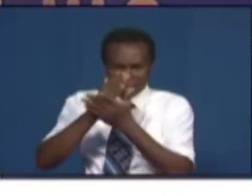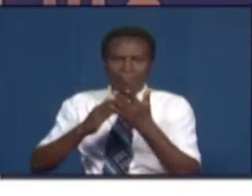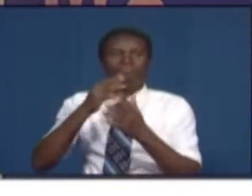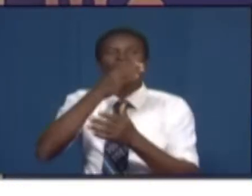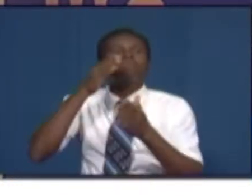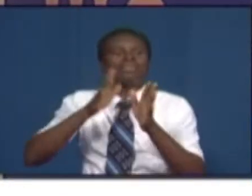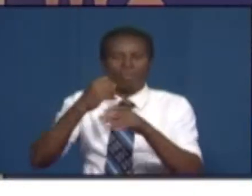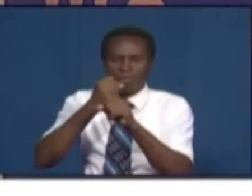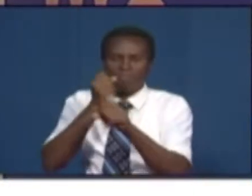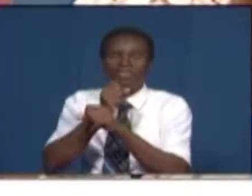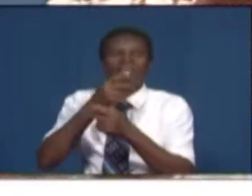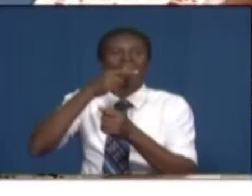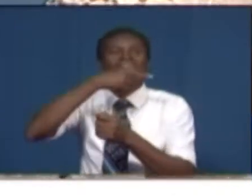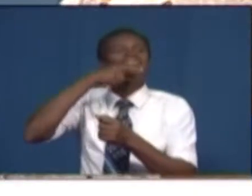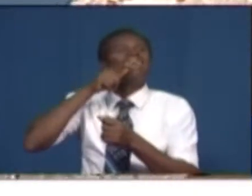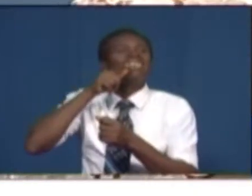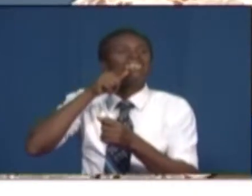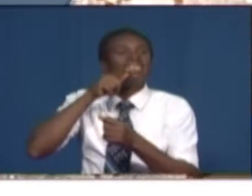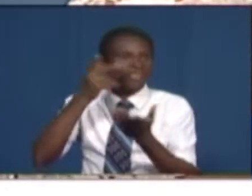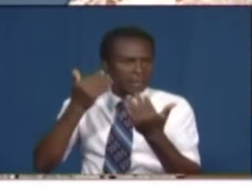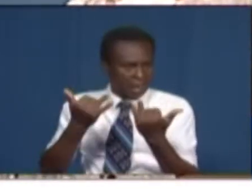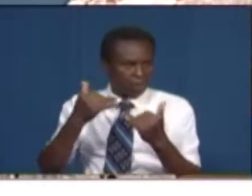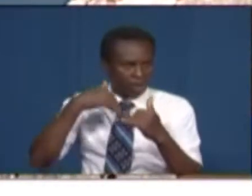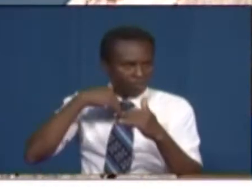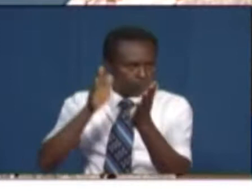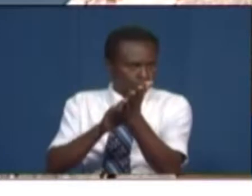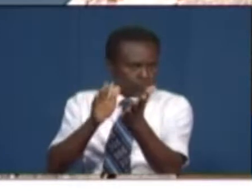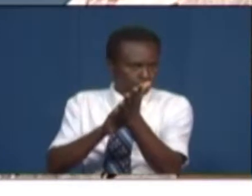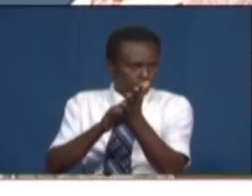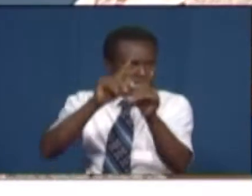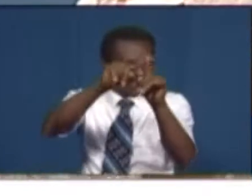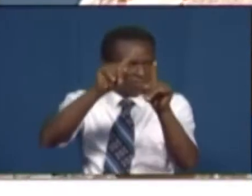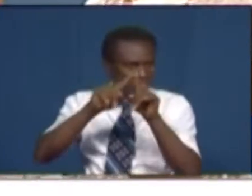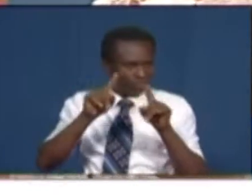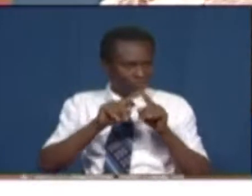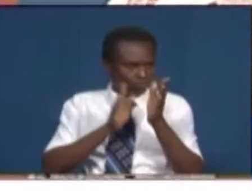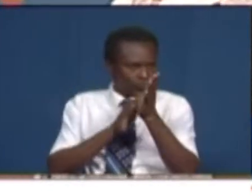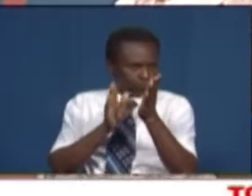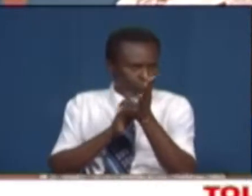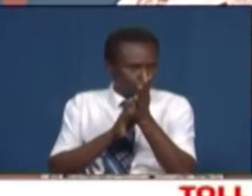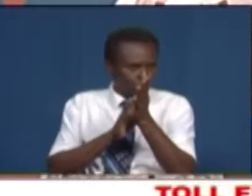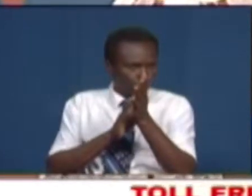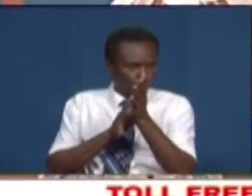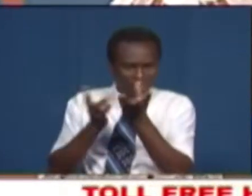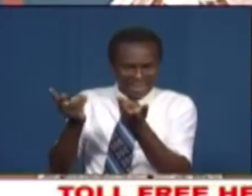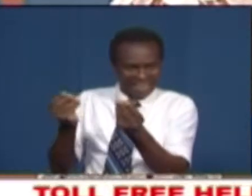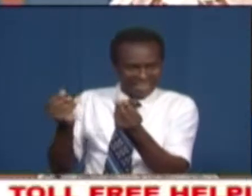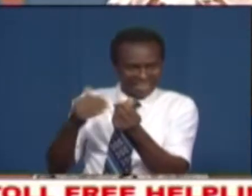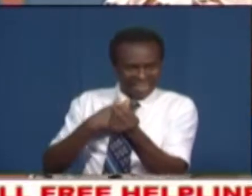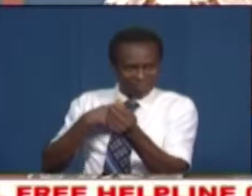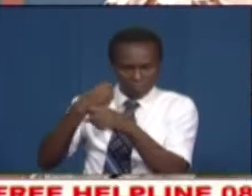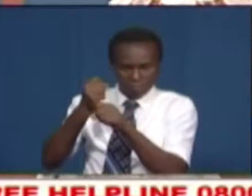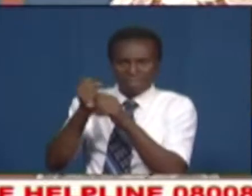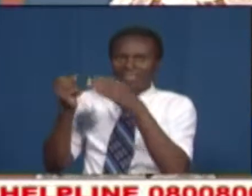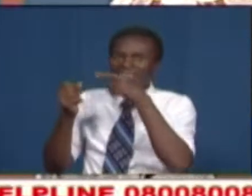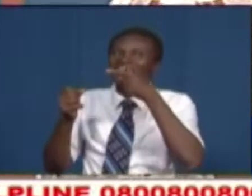the world is promoting the school gardens for most of the schools, the backyard or school gardens, for example. I think